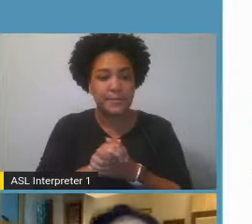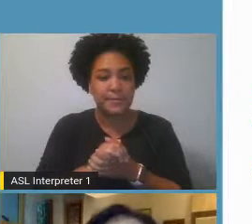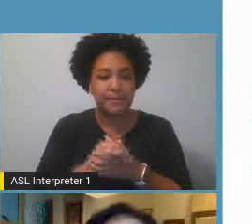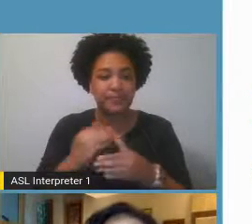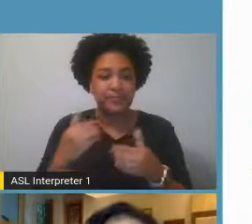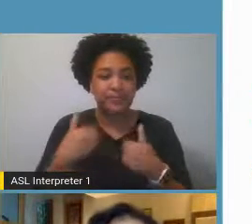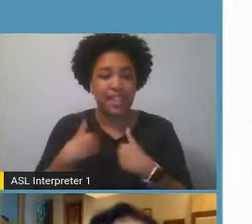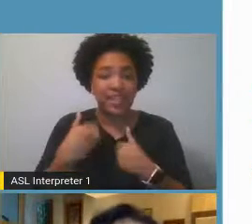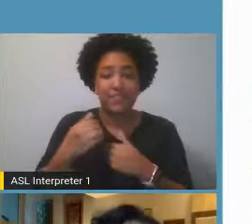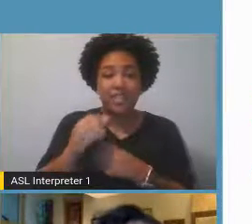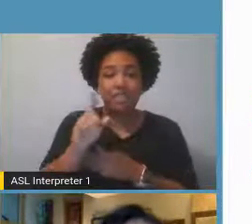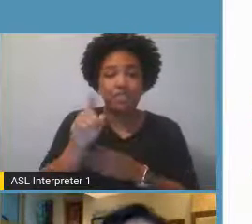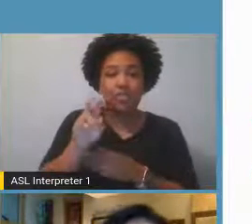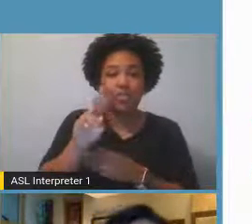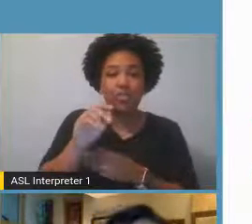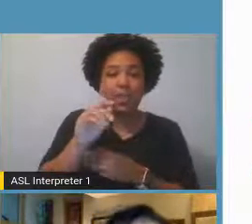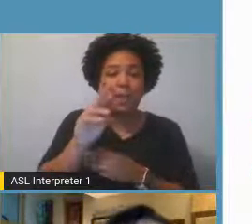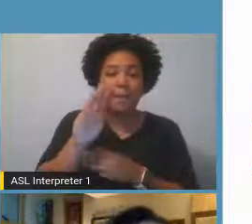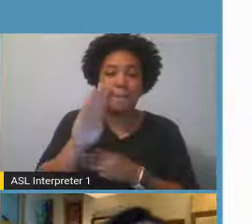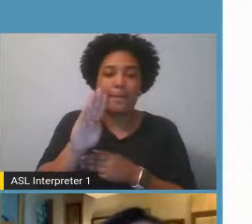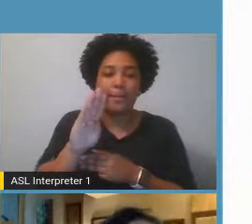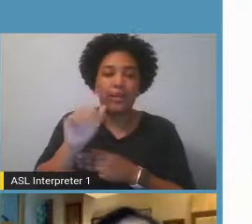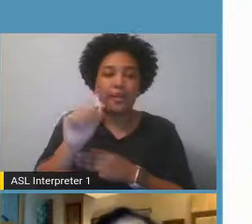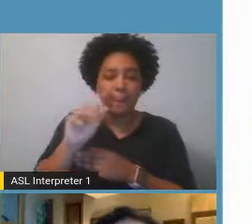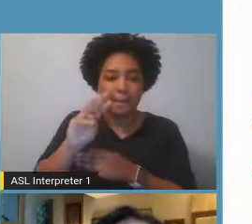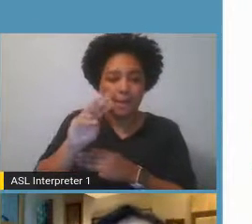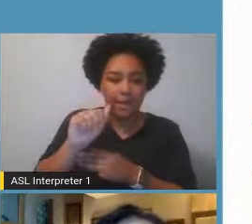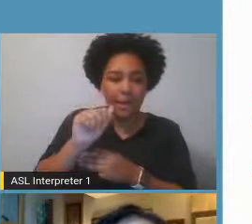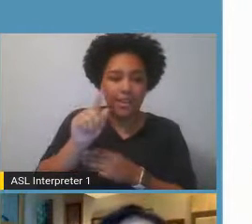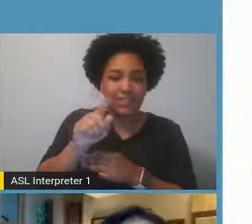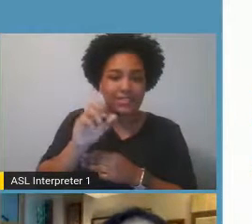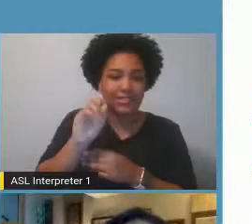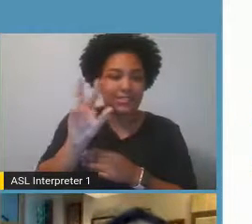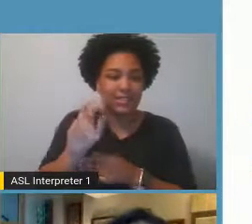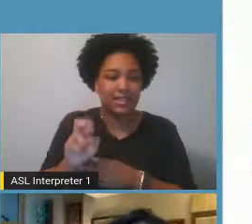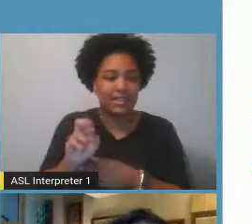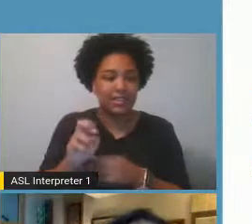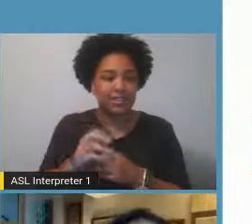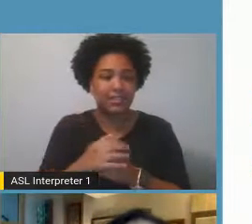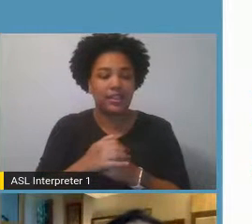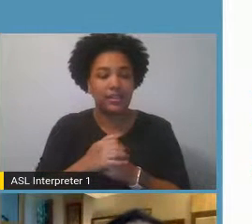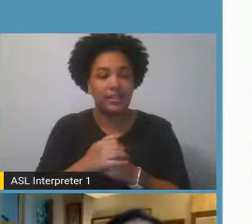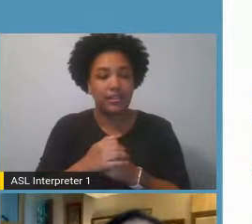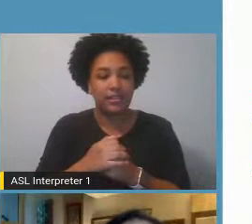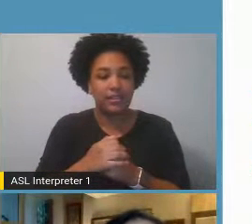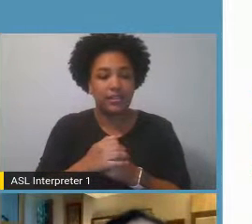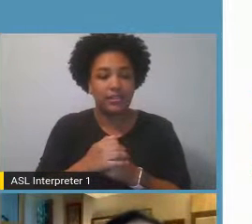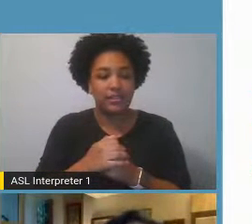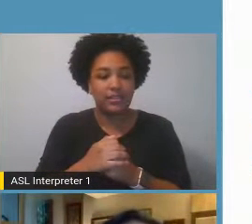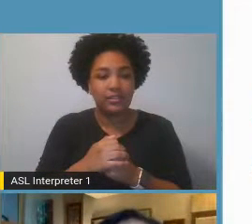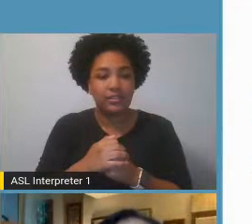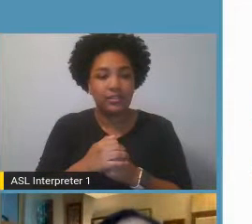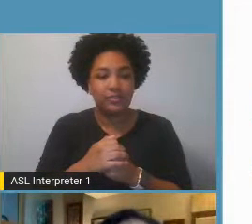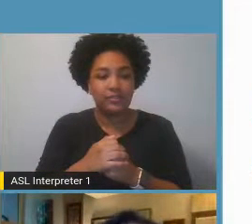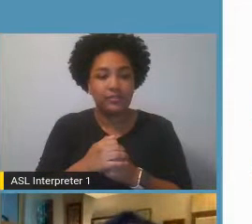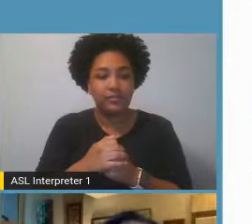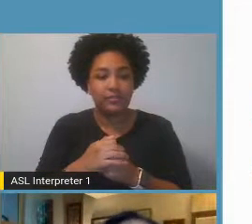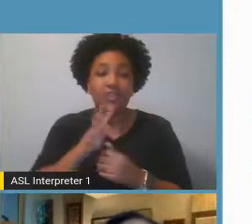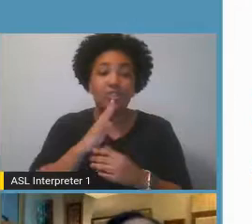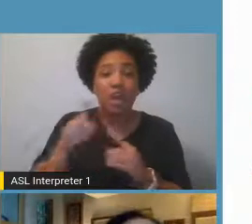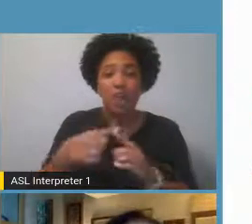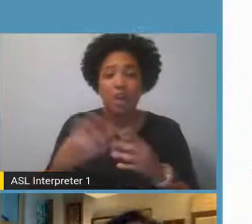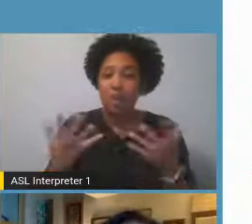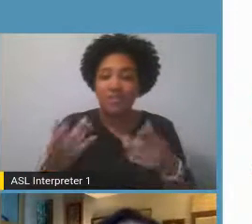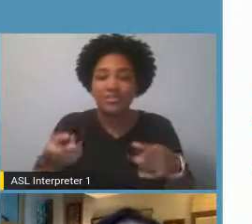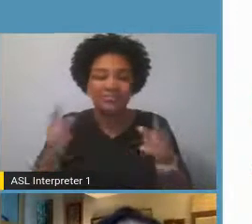Drum magazine that was being printed during apartheid. And so it kind of gives you a purview of what's happening on the